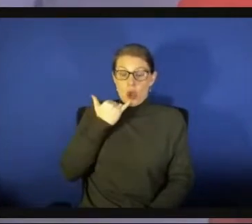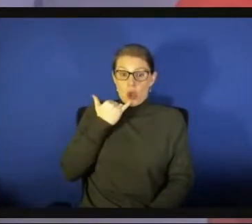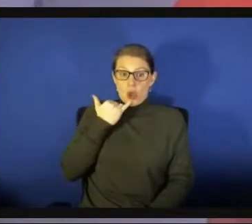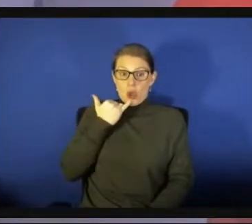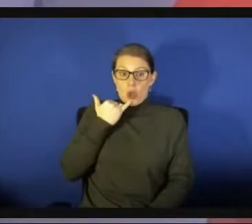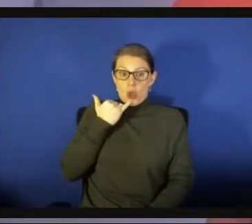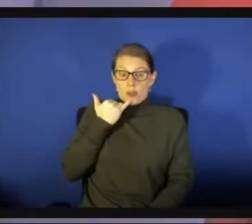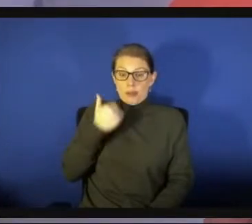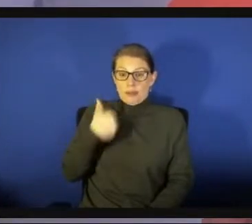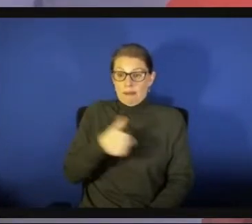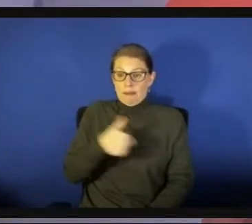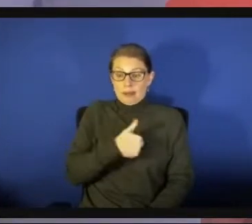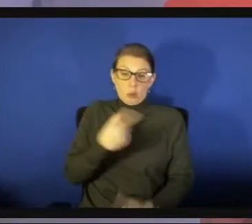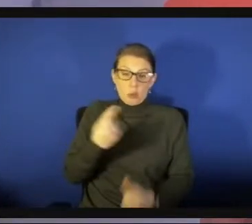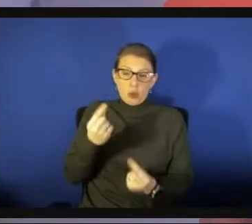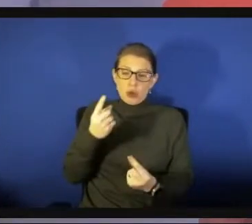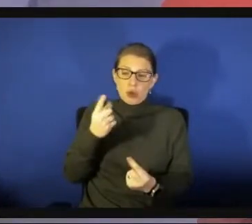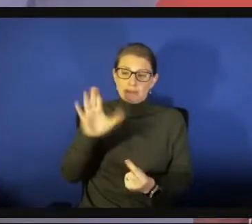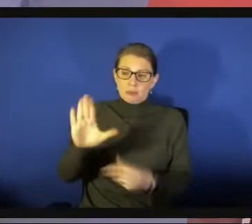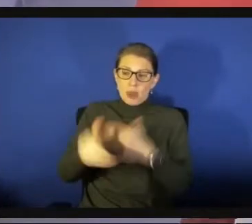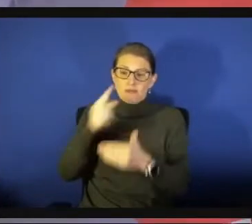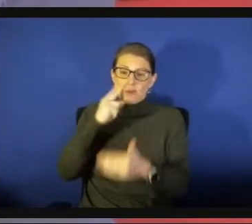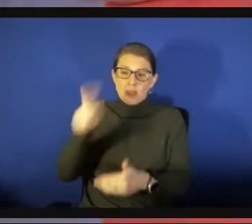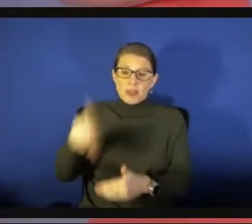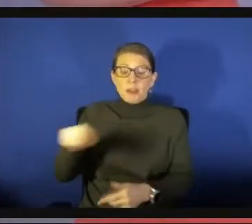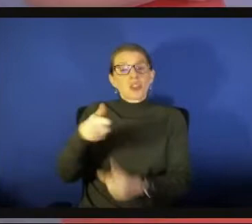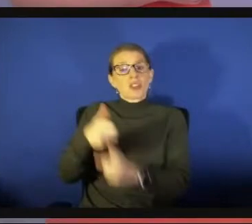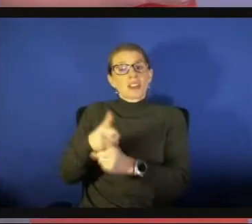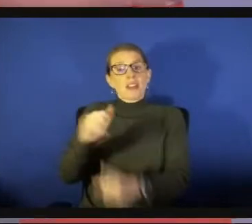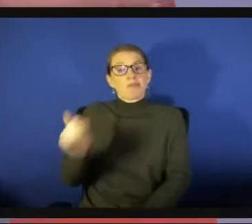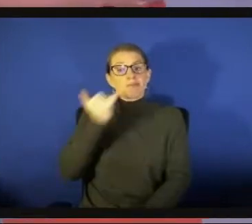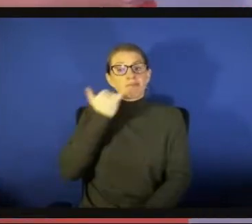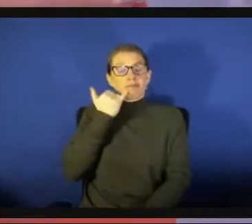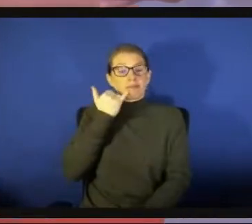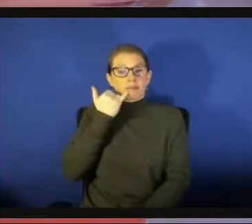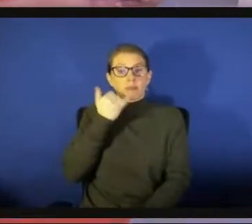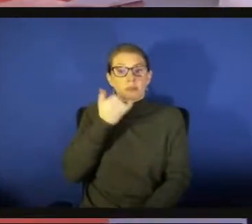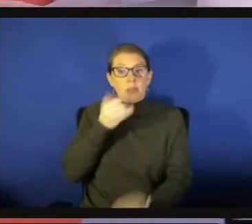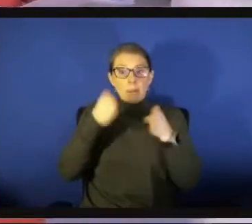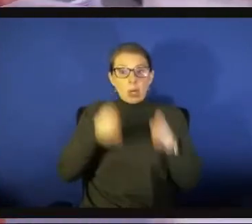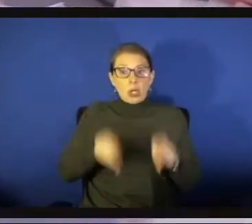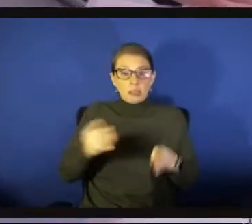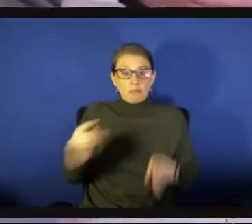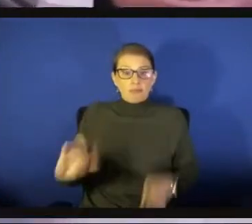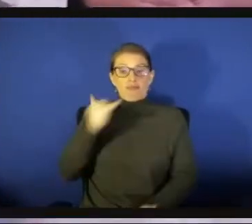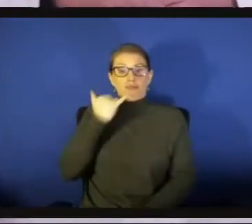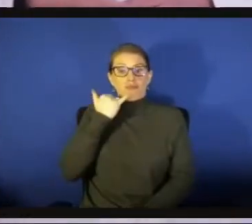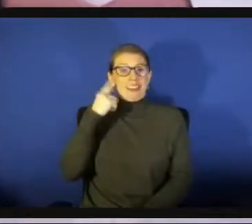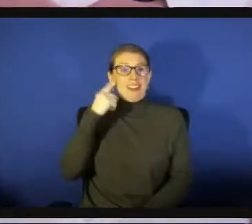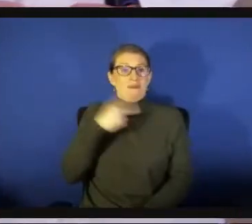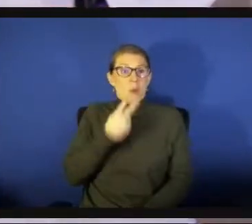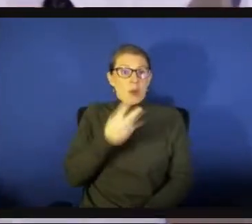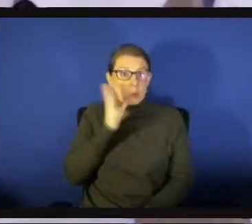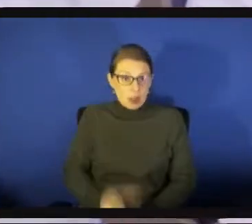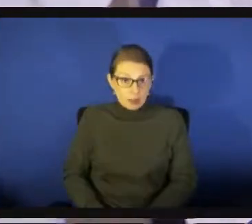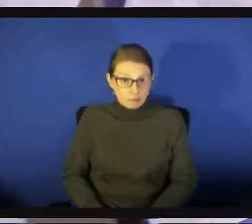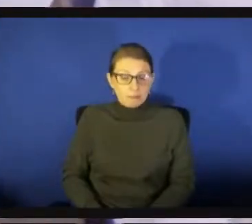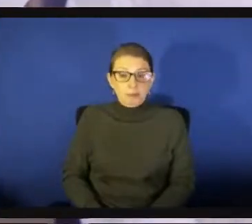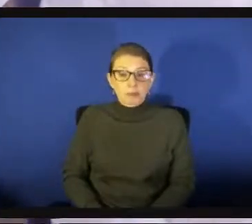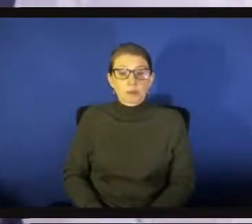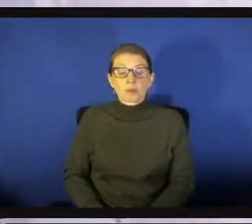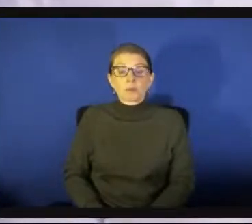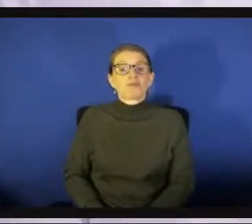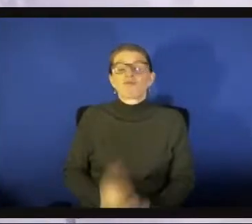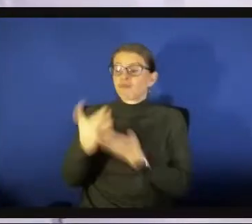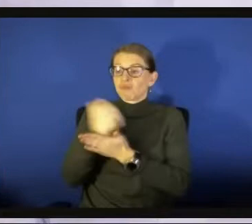that be like for them? So when you pick up the phone, you'll get a person, you'll hear a voice, and they will collect some information and